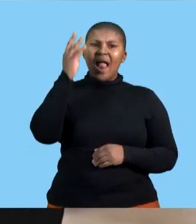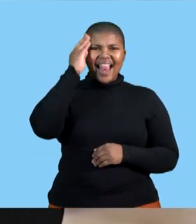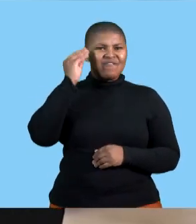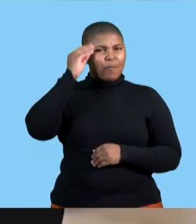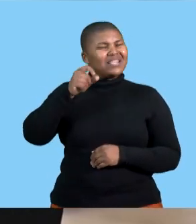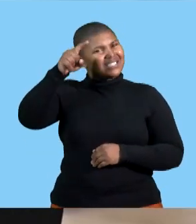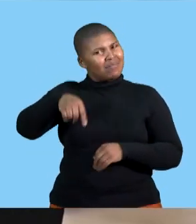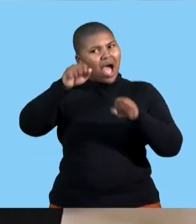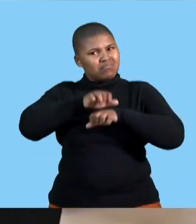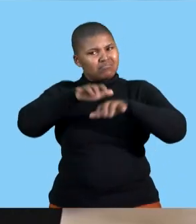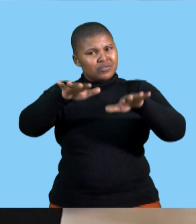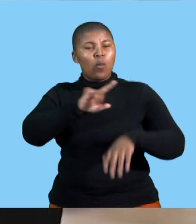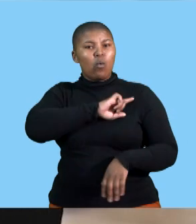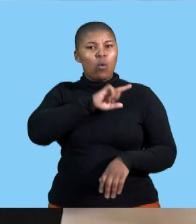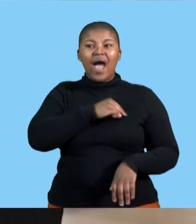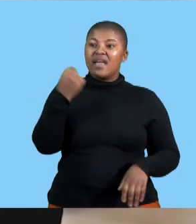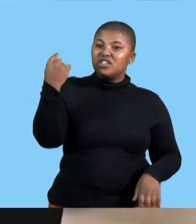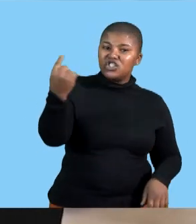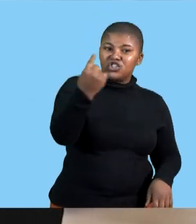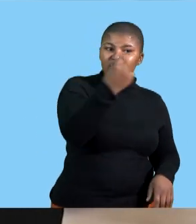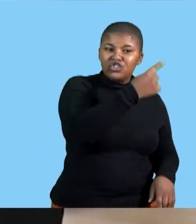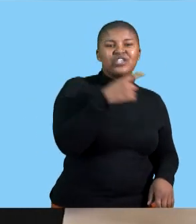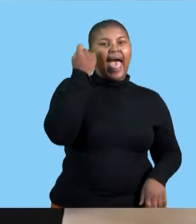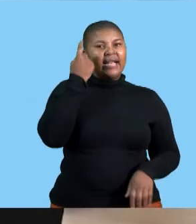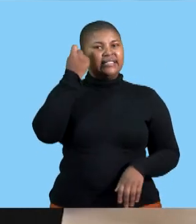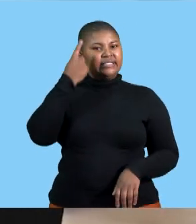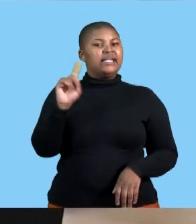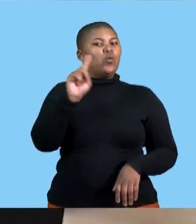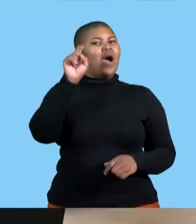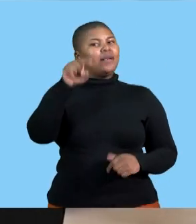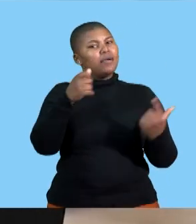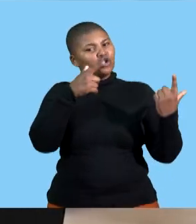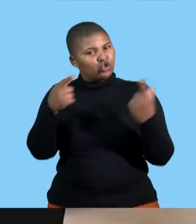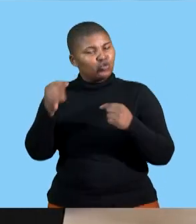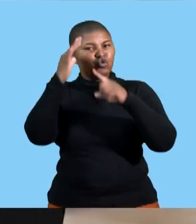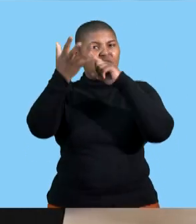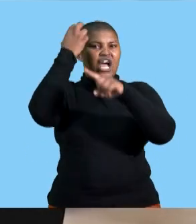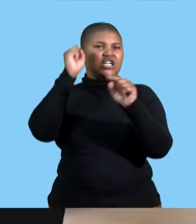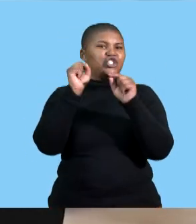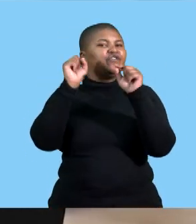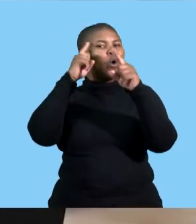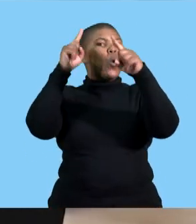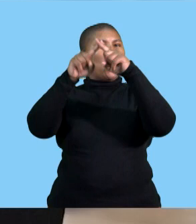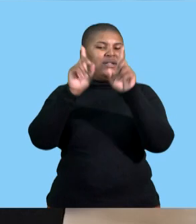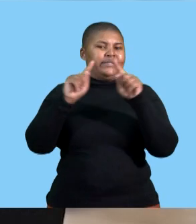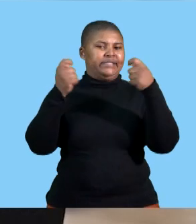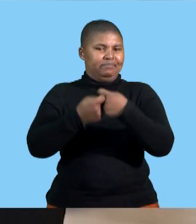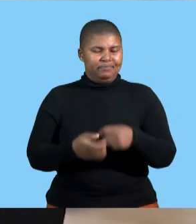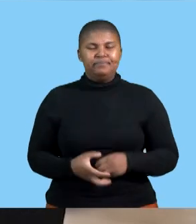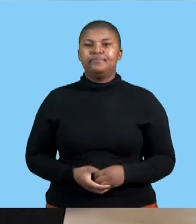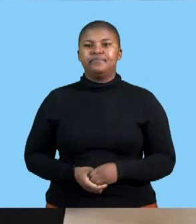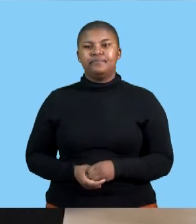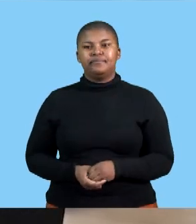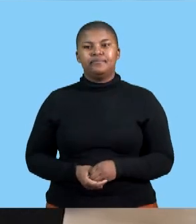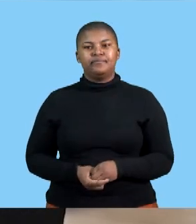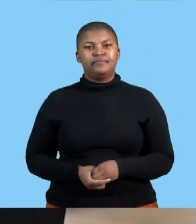person understand exactly what it is that they have to do in order to achieve the goals of the team. Then we move